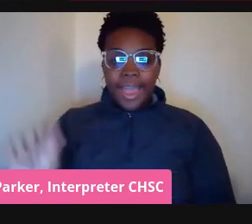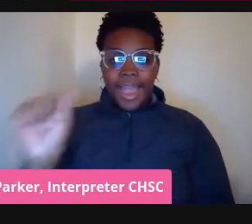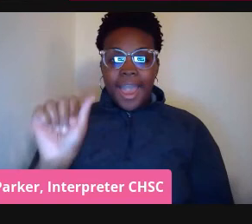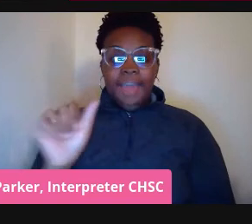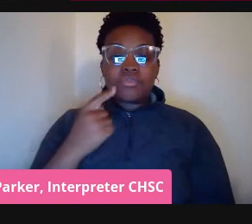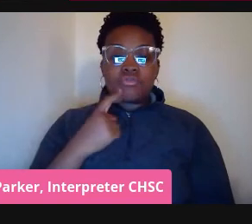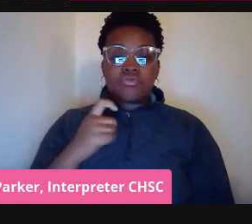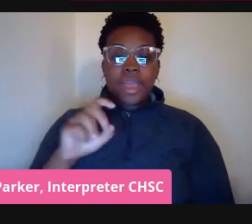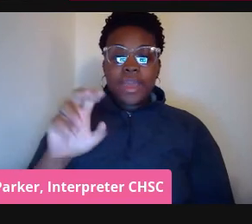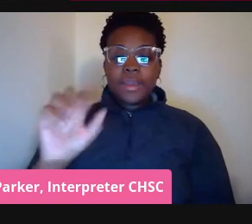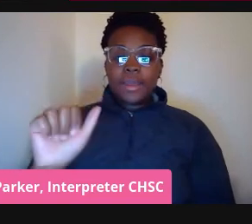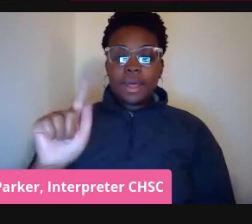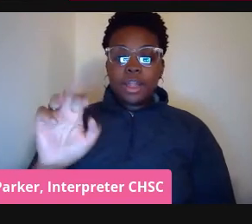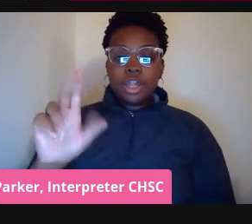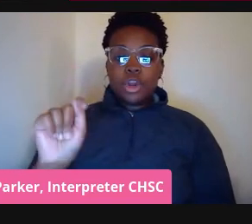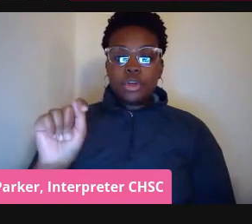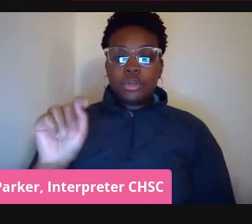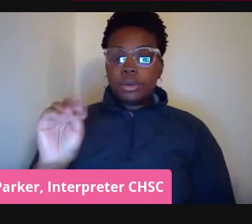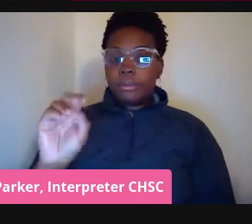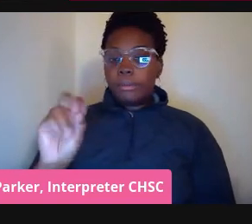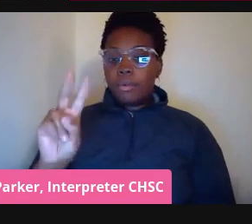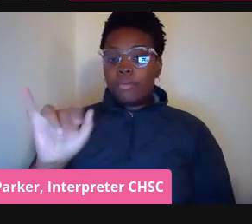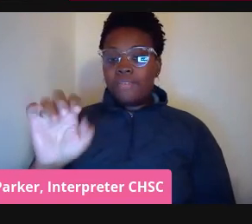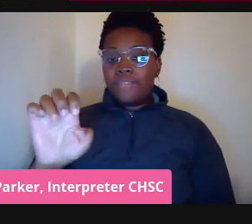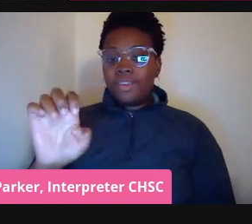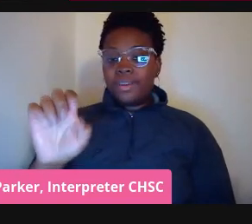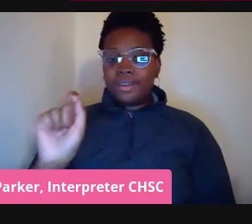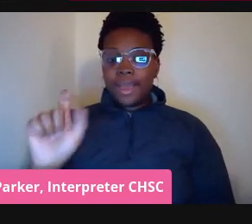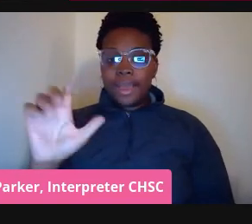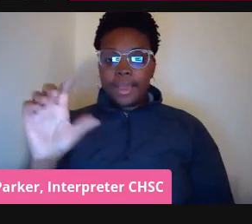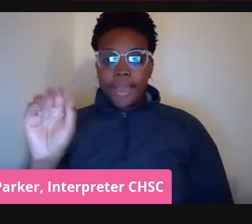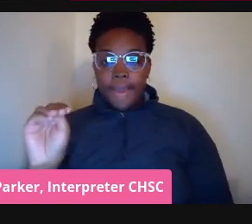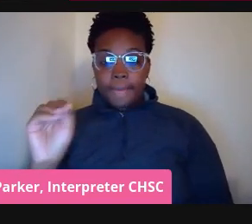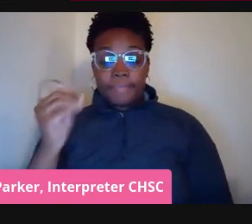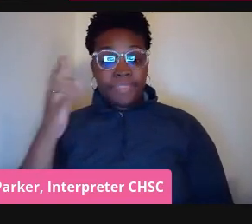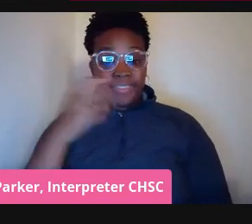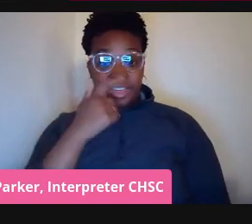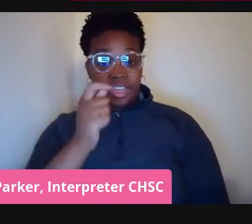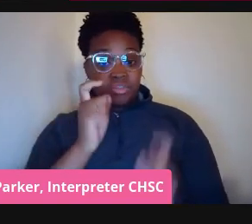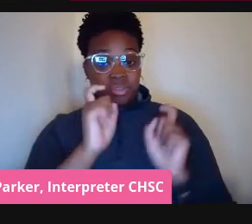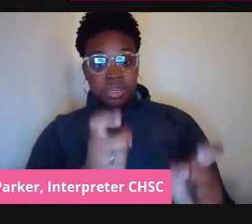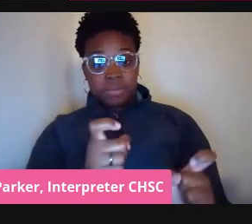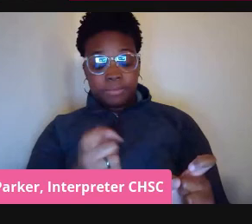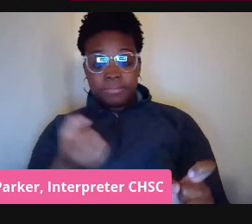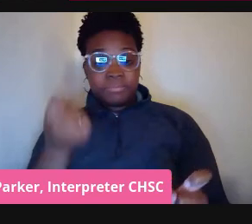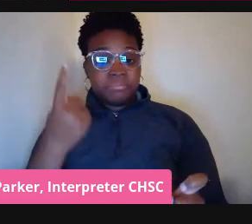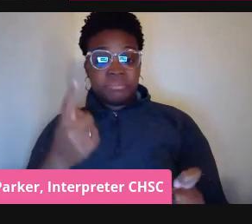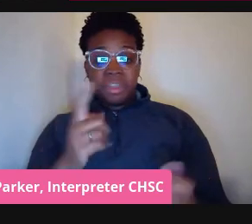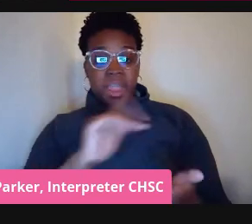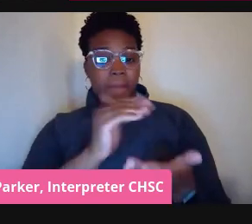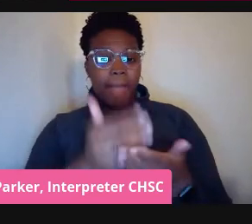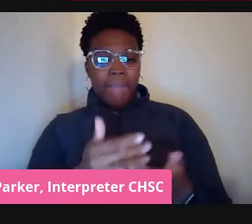erica@redalertmovie.com. If you're interested in giving, listen, no amount is a bad amount.